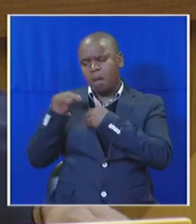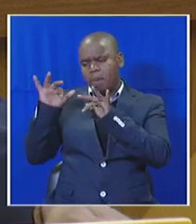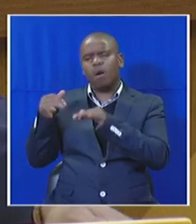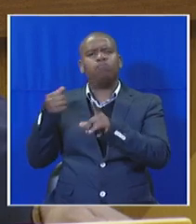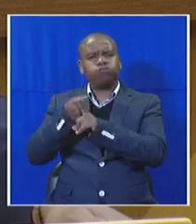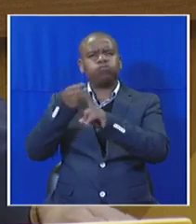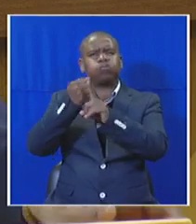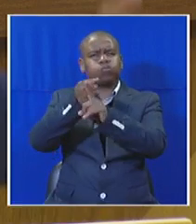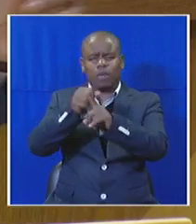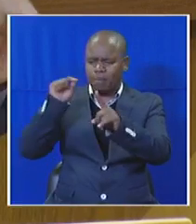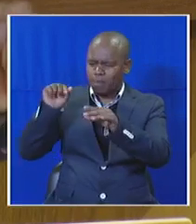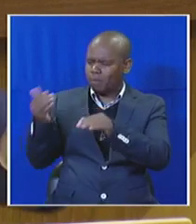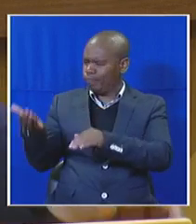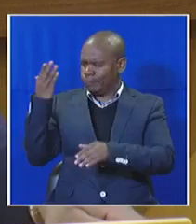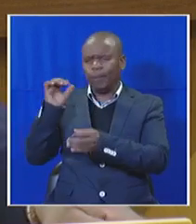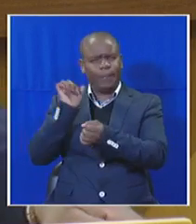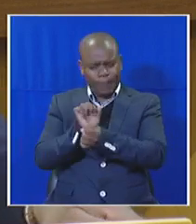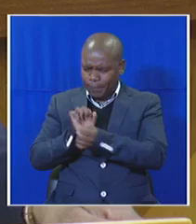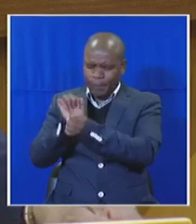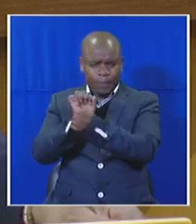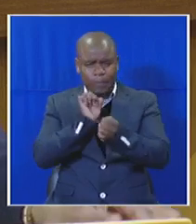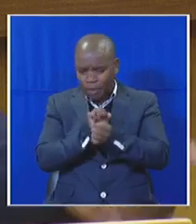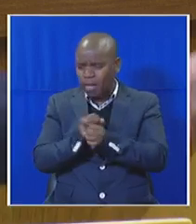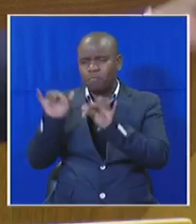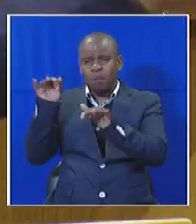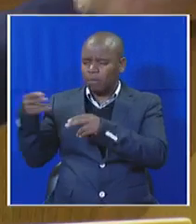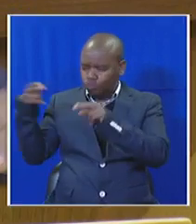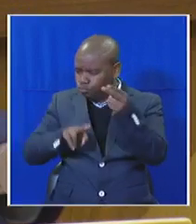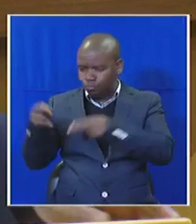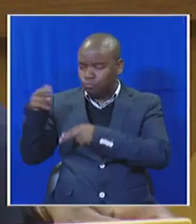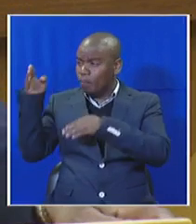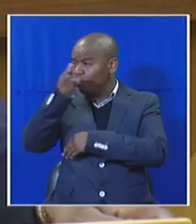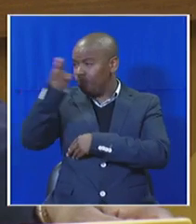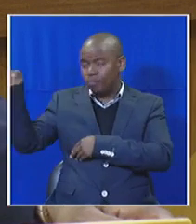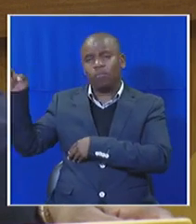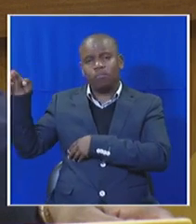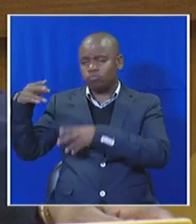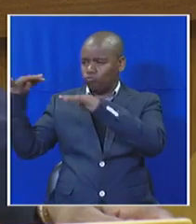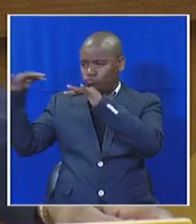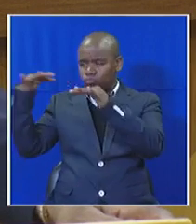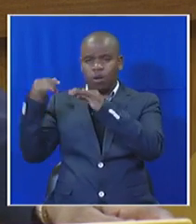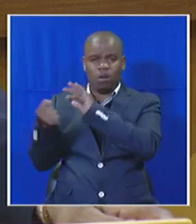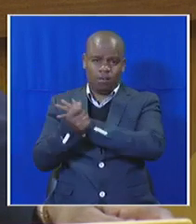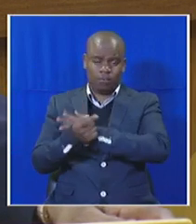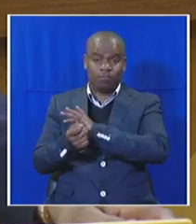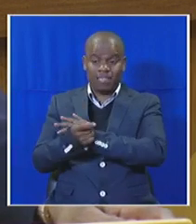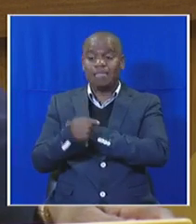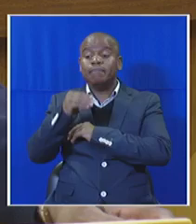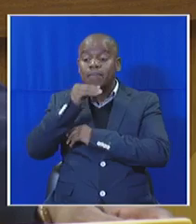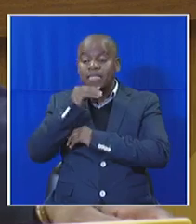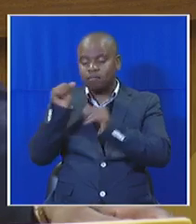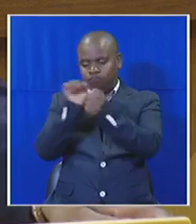abafele entabeni. Yafika kuqala. iDemocracy ilethwe iANC. Ingane